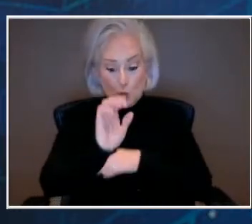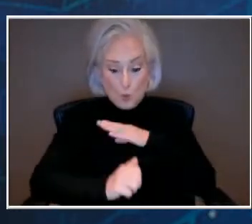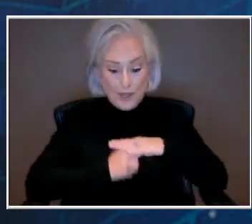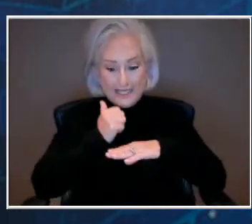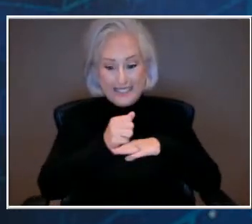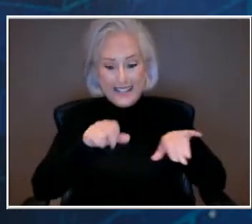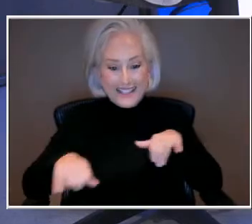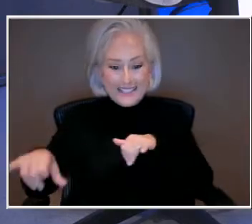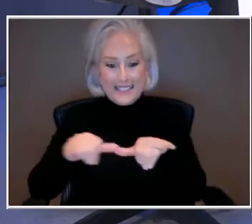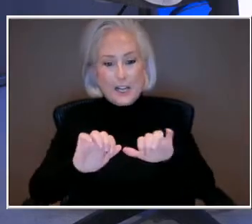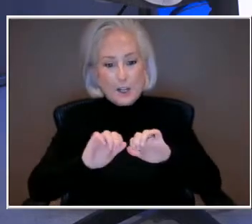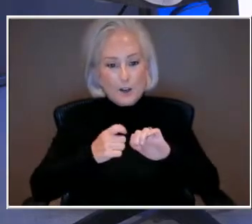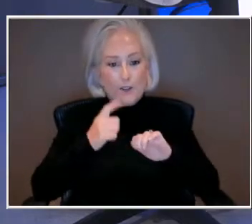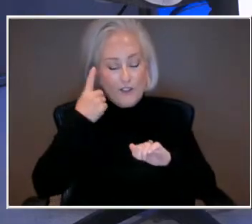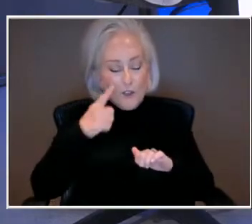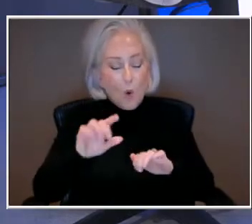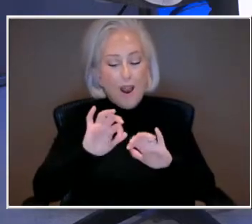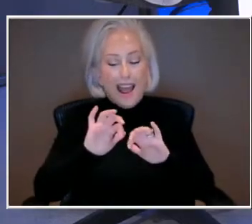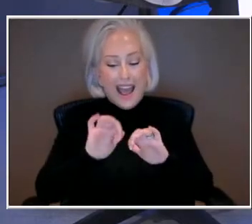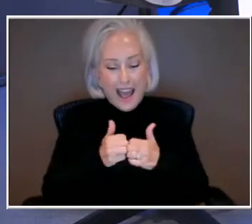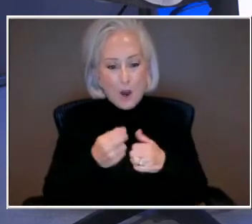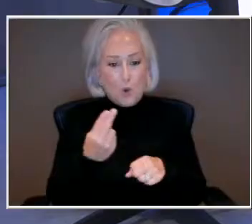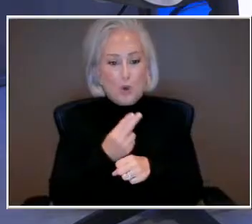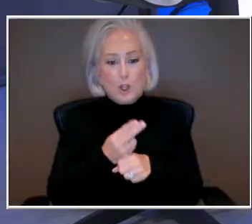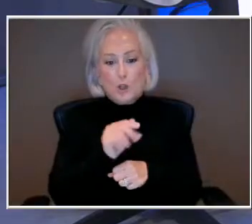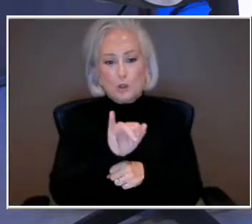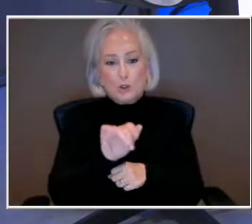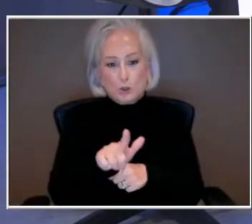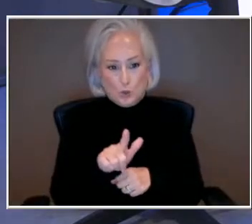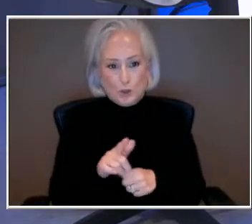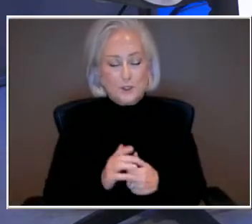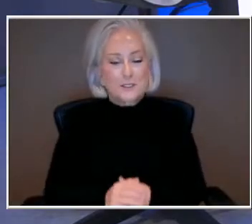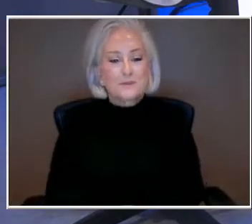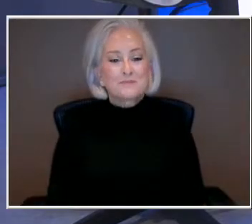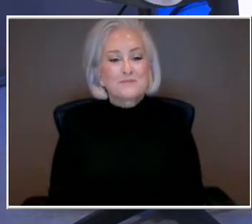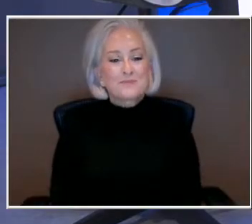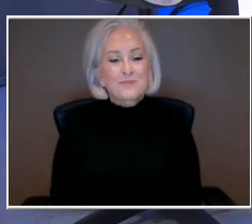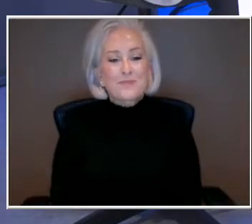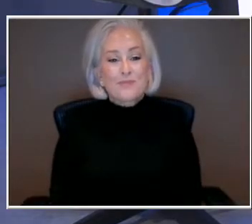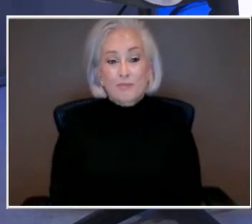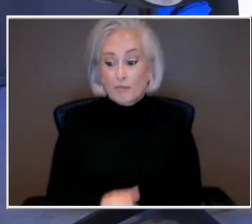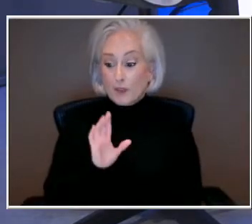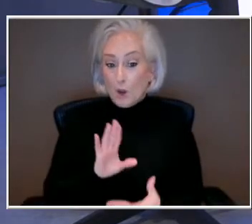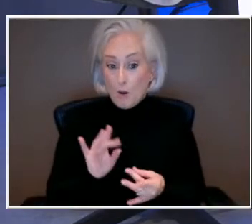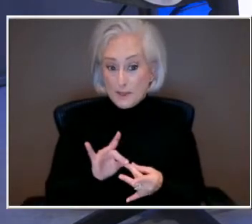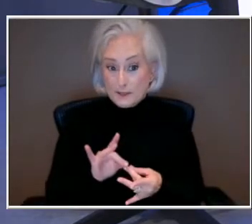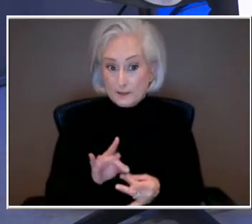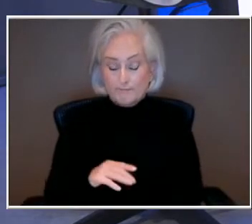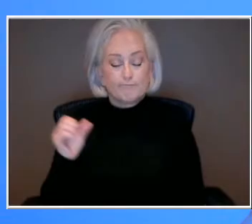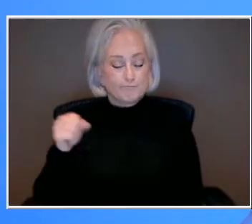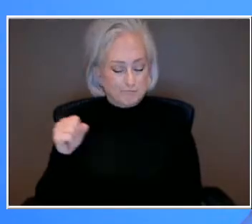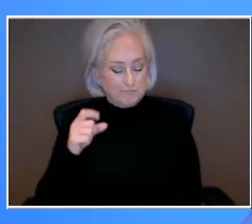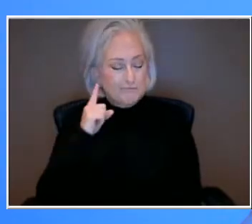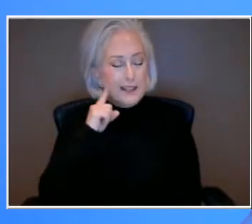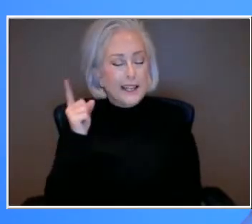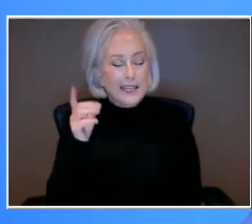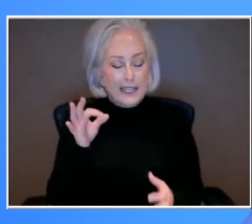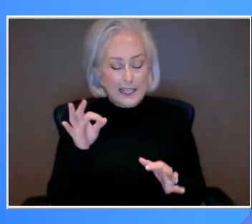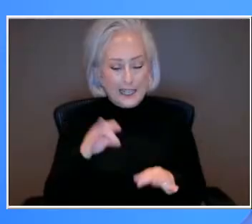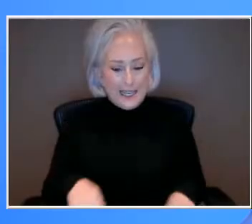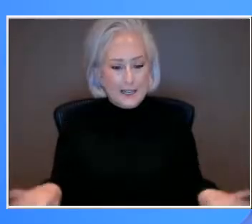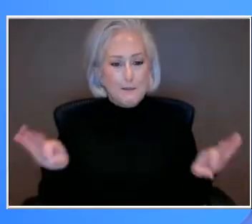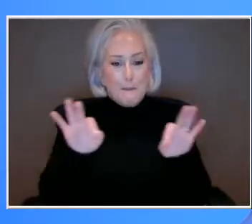they're used. Kim, did you want to comment? I feel the same way. I think it's really important that, you